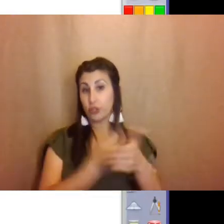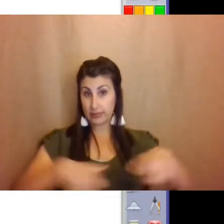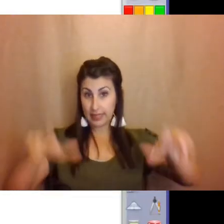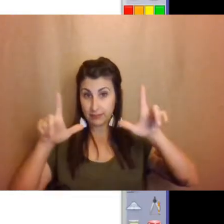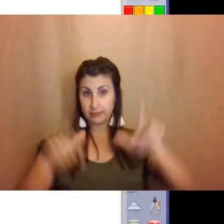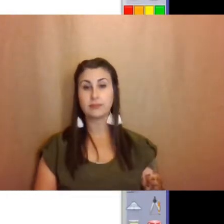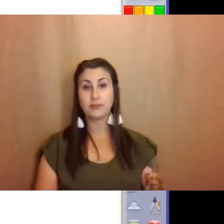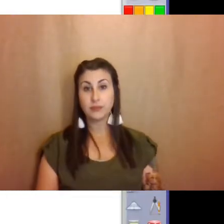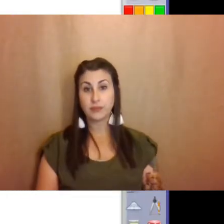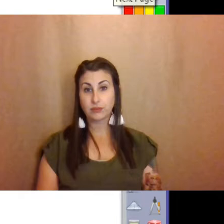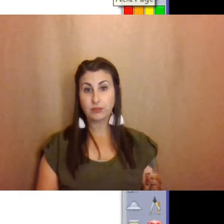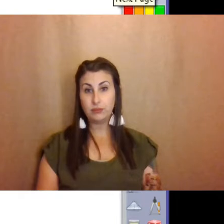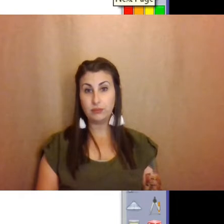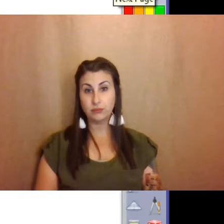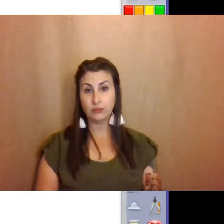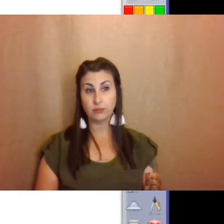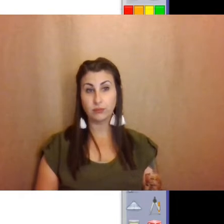slide.